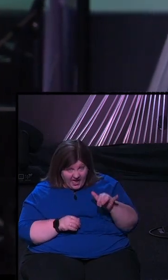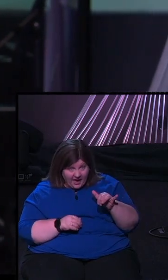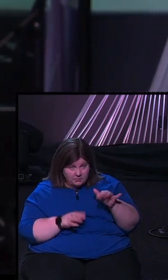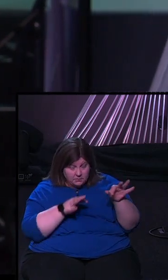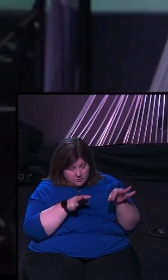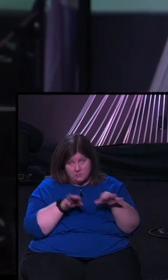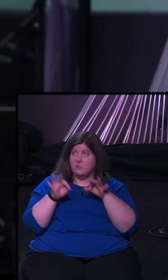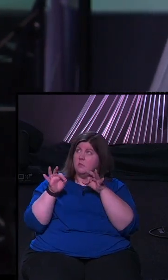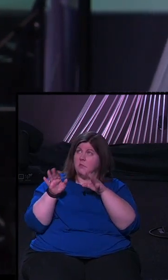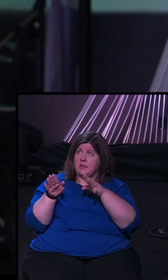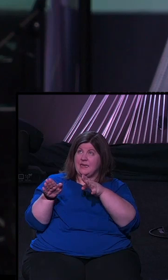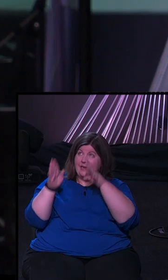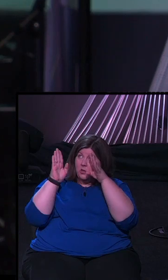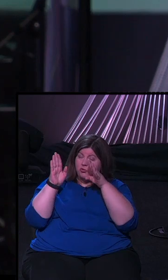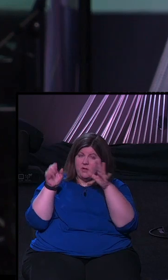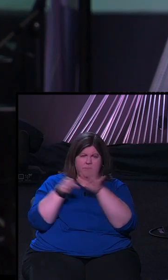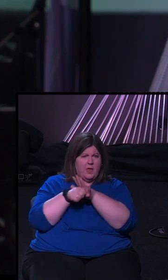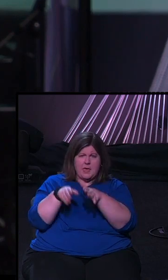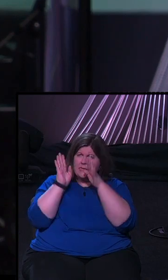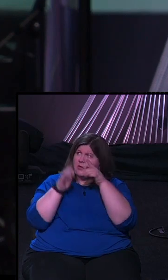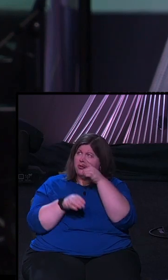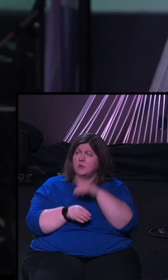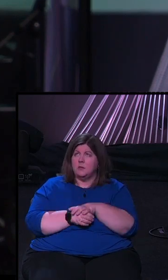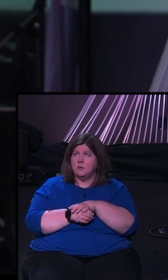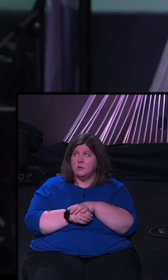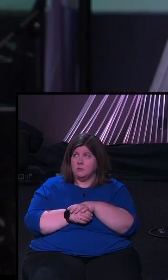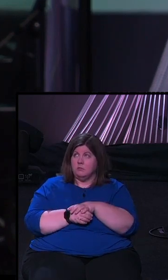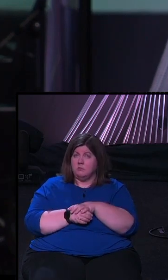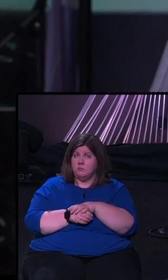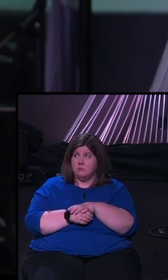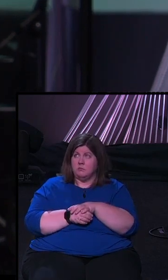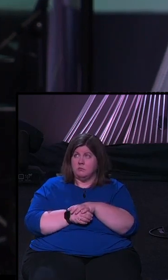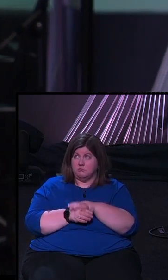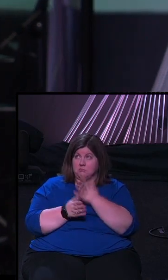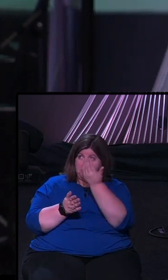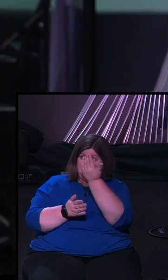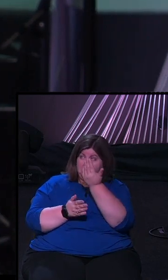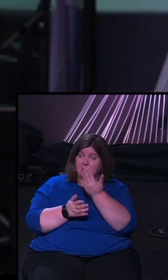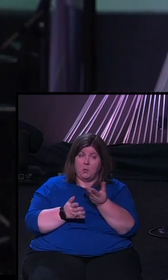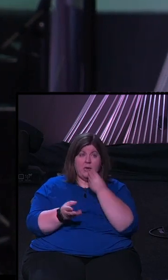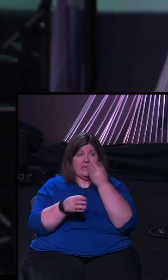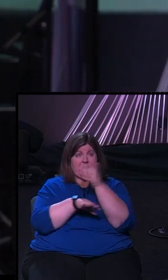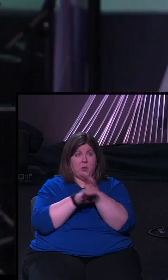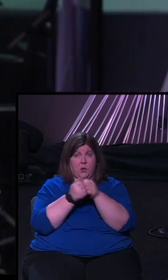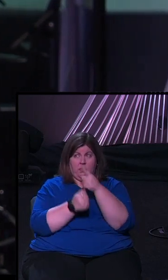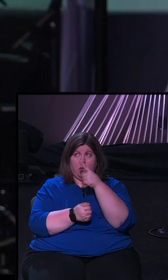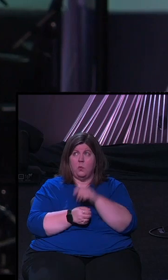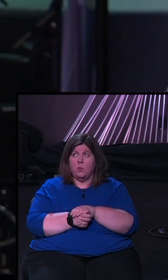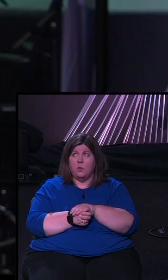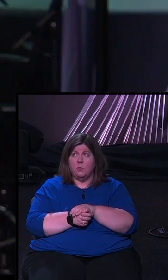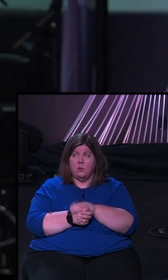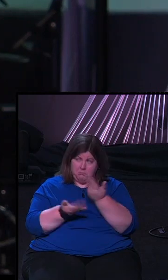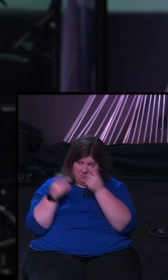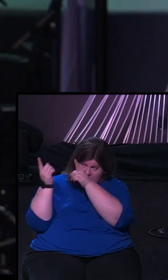attention to Zach. And he says, I want to have dinner with you. Let's